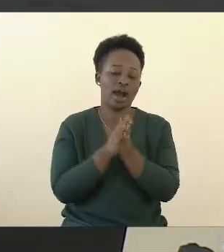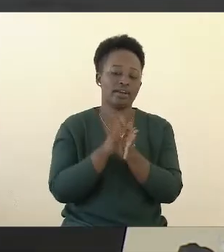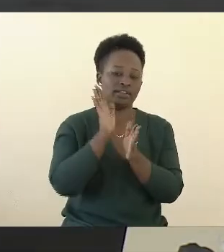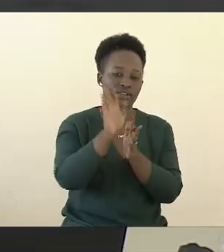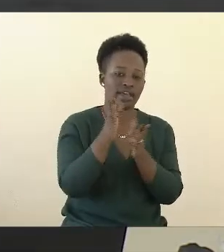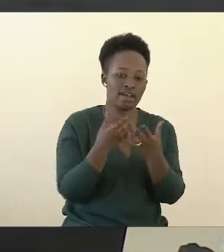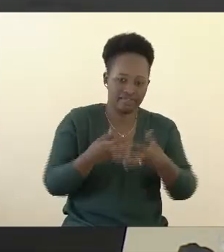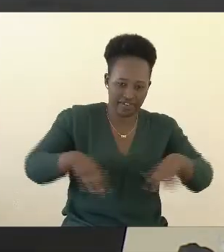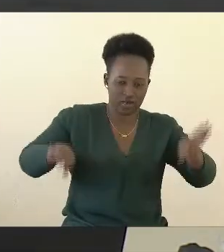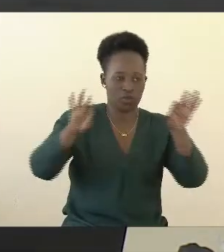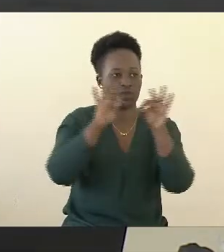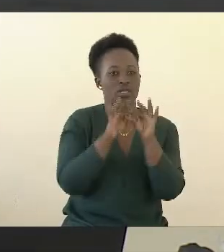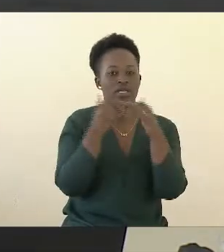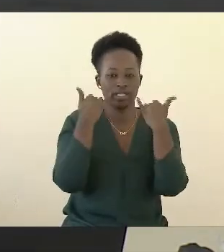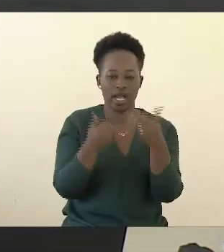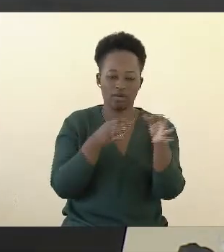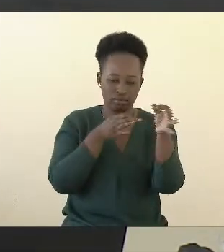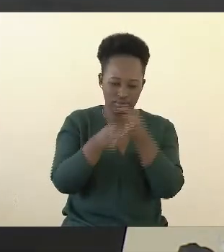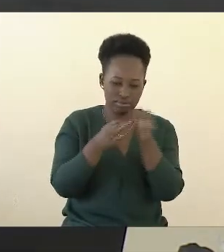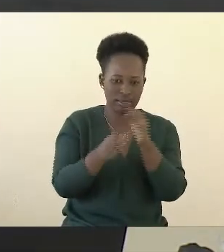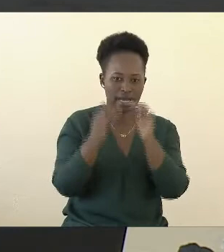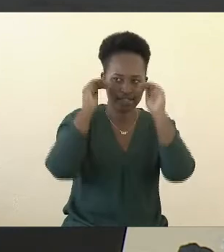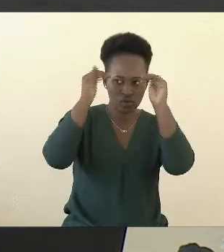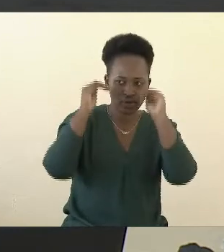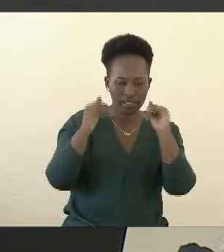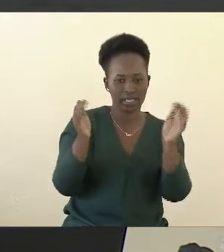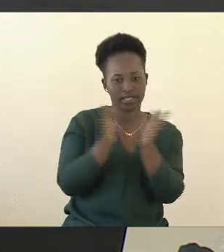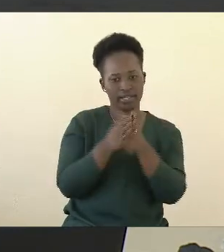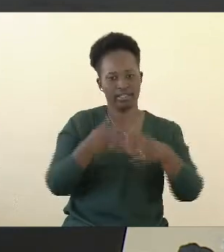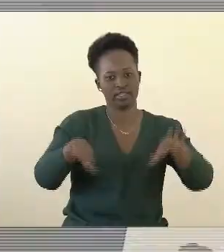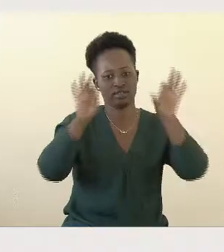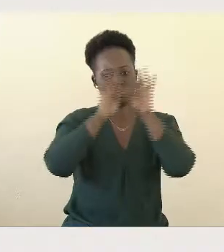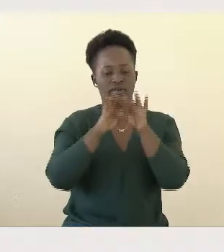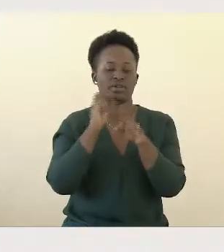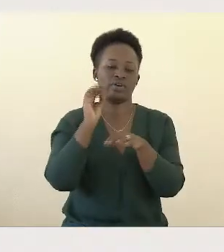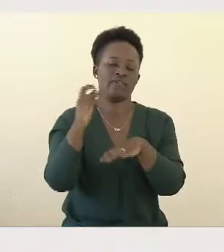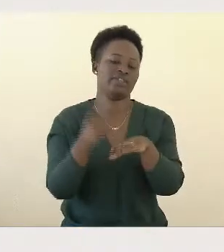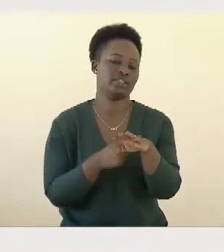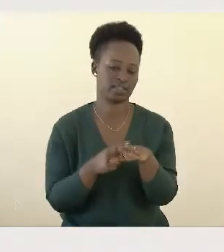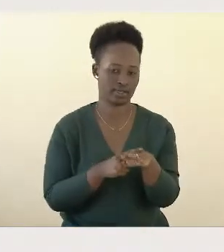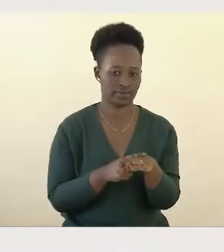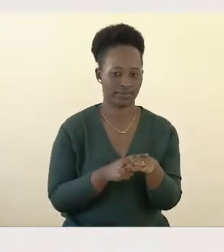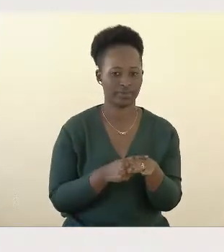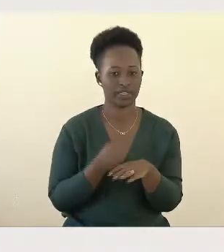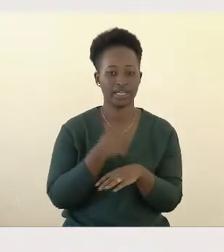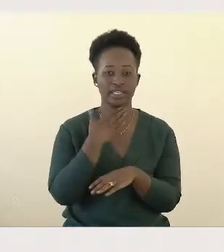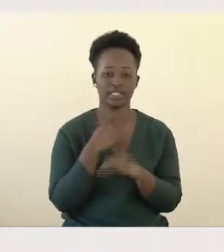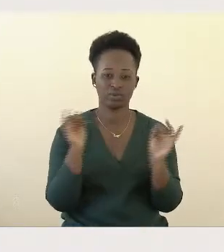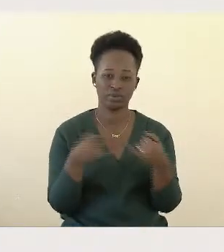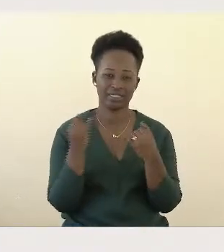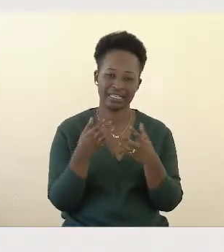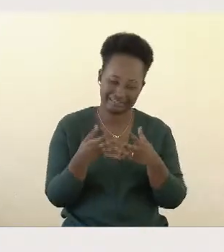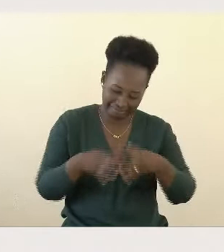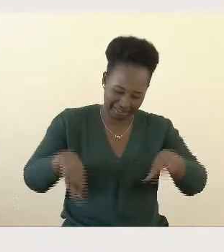the structures and the functions of the skin. We talked about the main functions